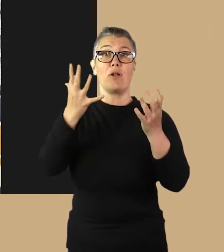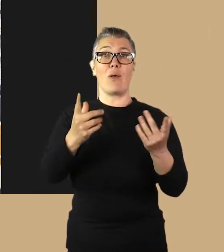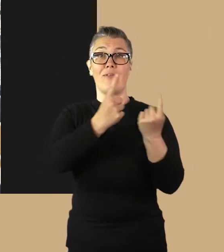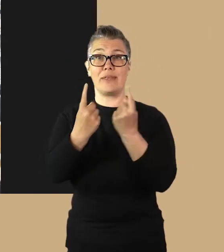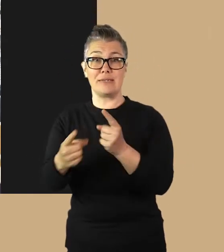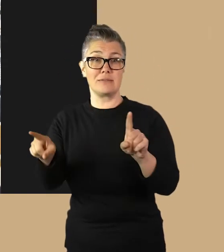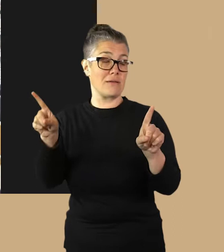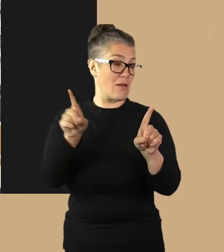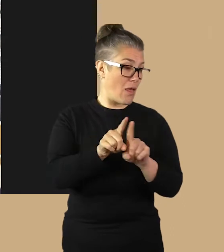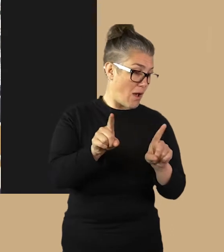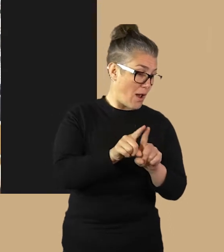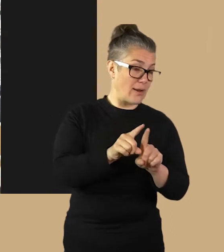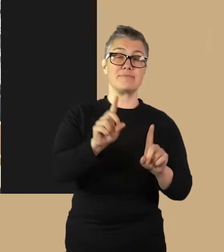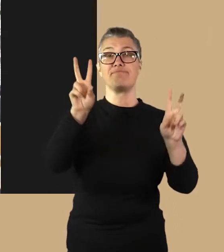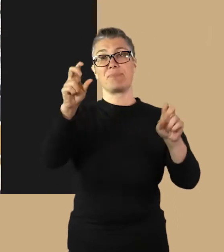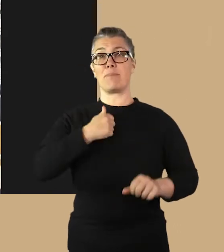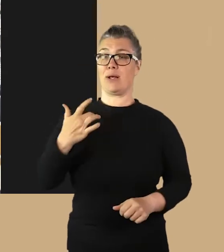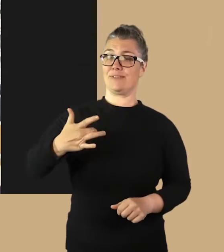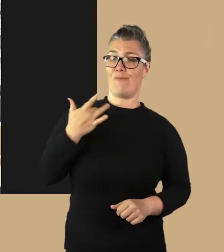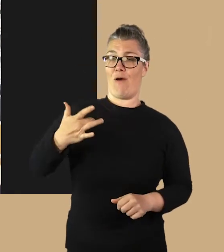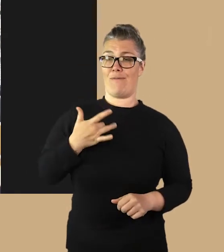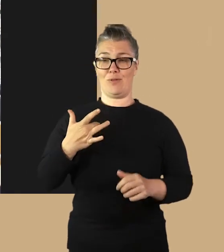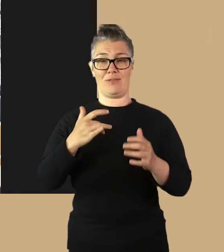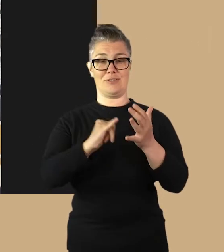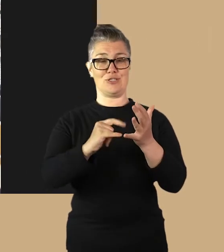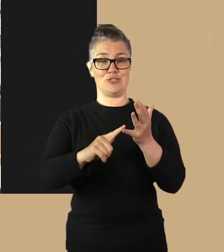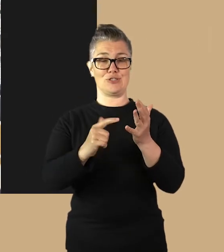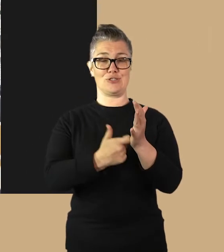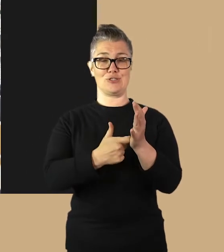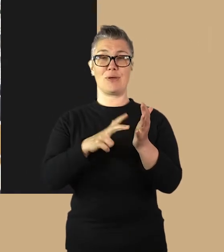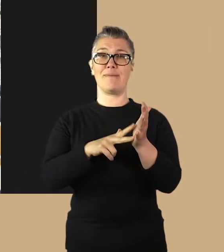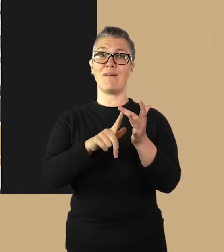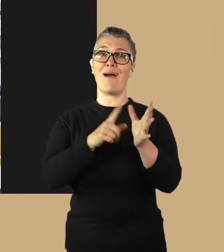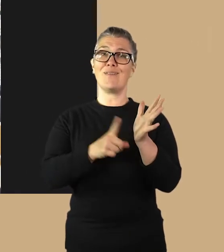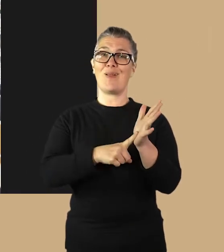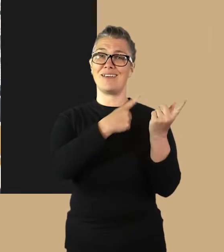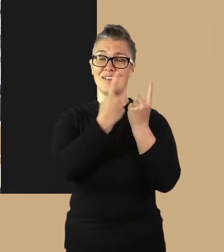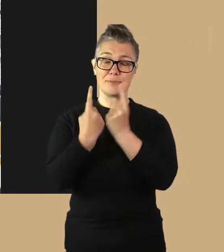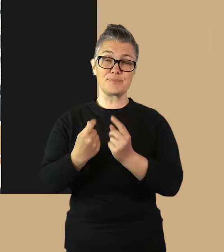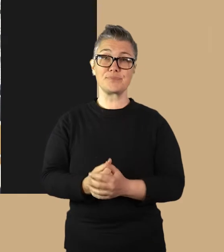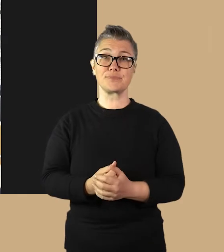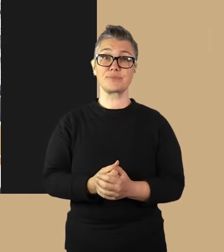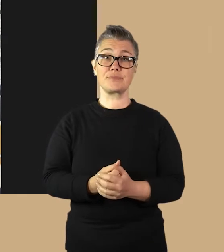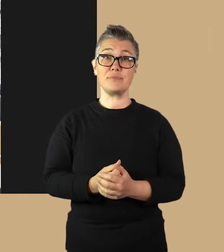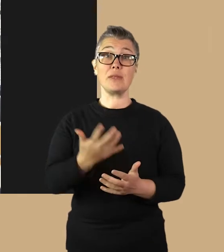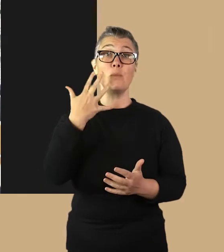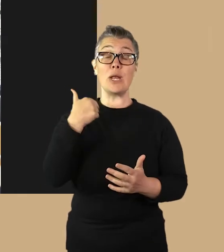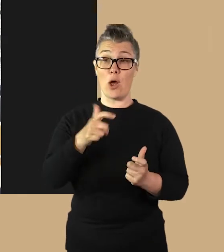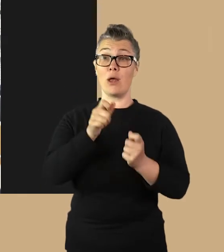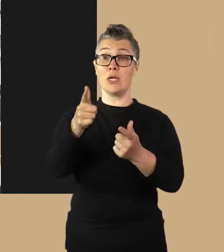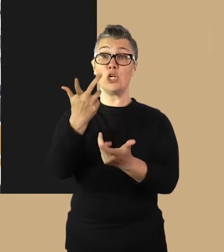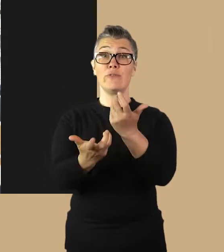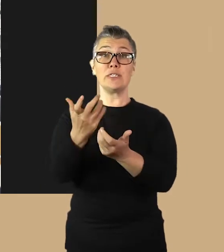people are aware, but I usually need to carry around a lot of things, like my survival gear. And at the time when I